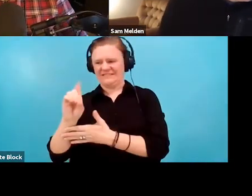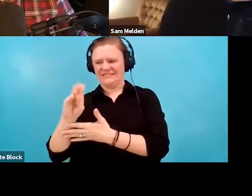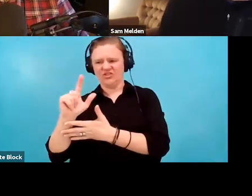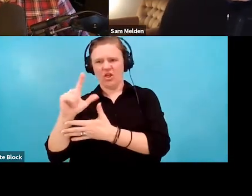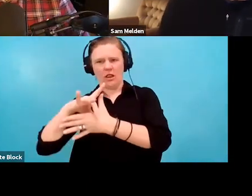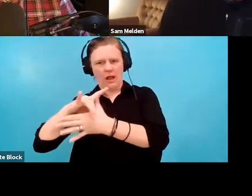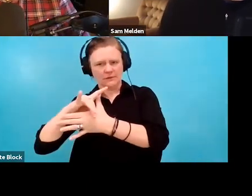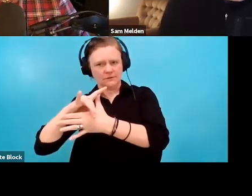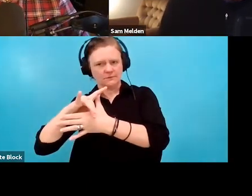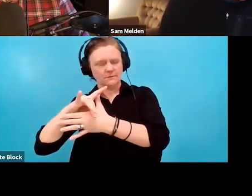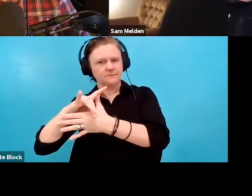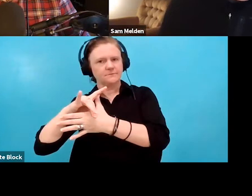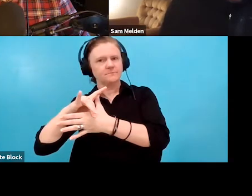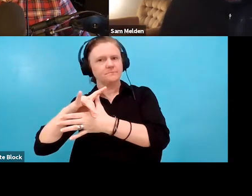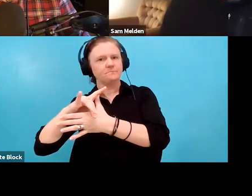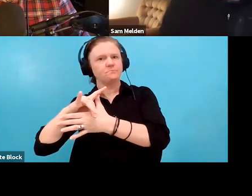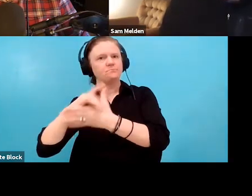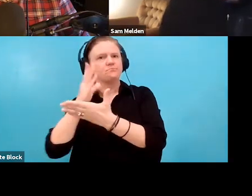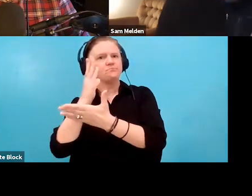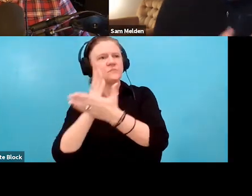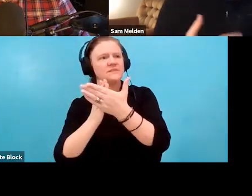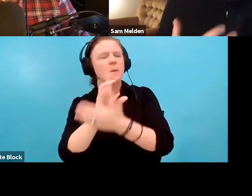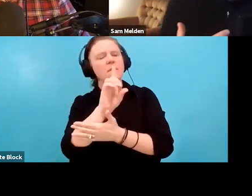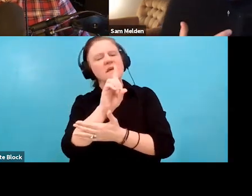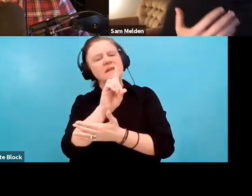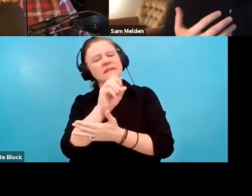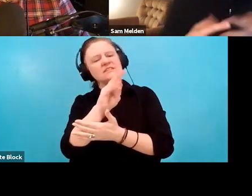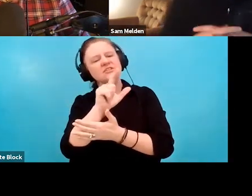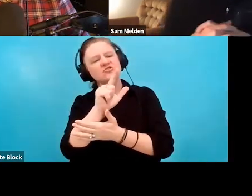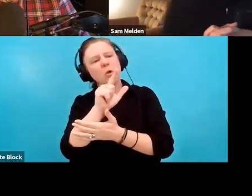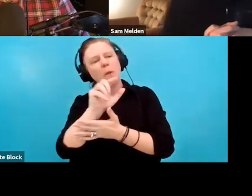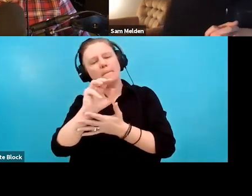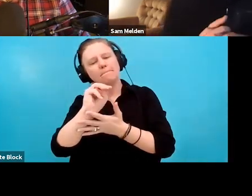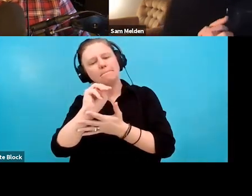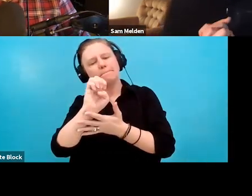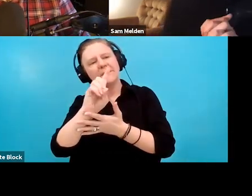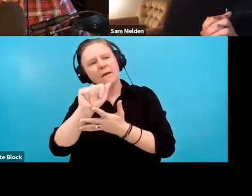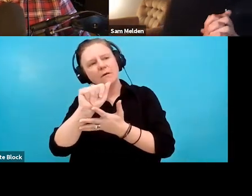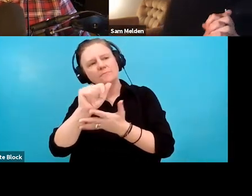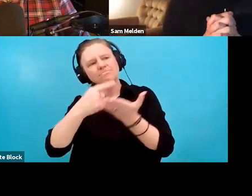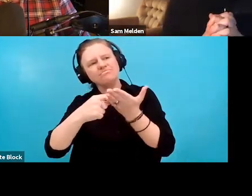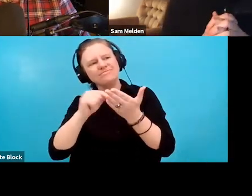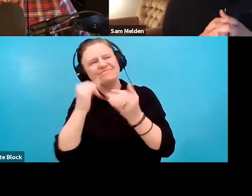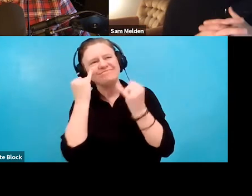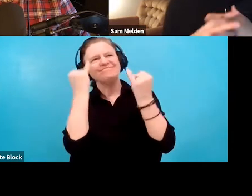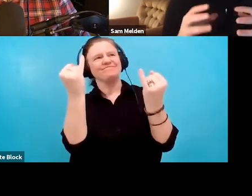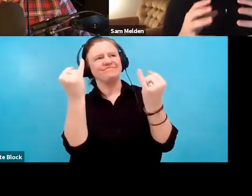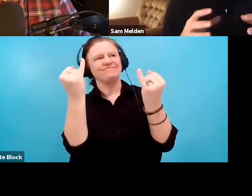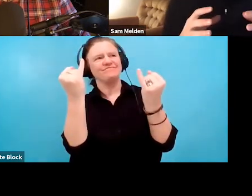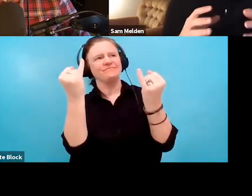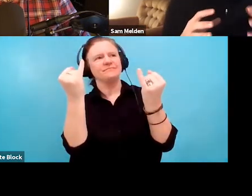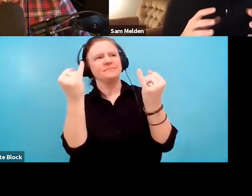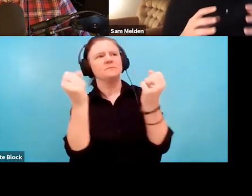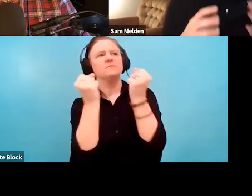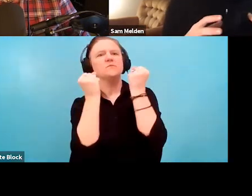about some digital media. You know, we were talking, and I was thinking about this idea that, you know, so